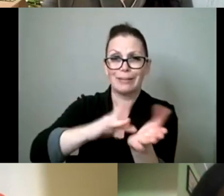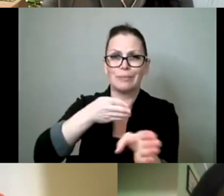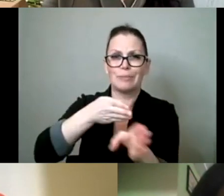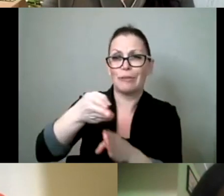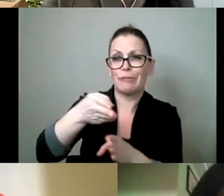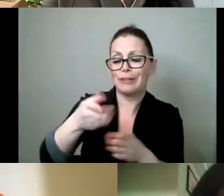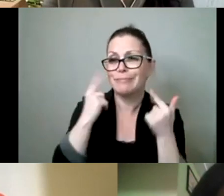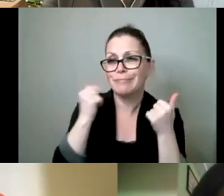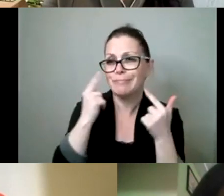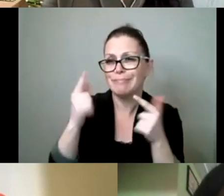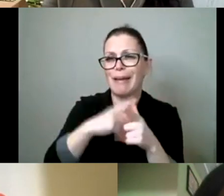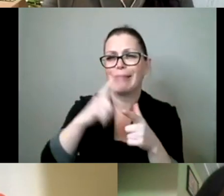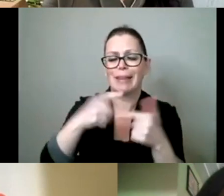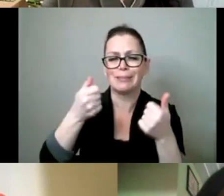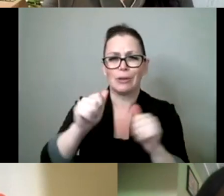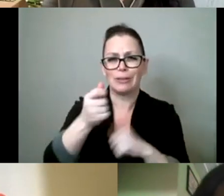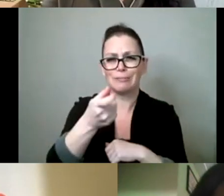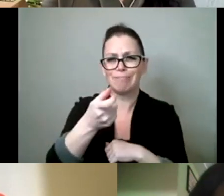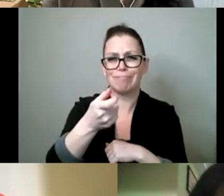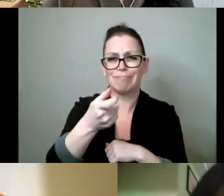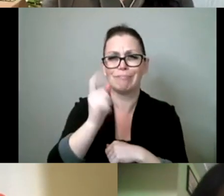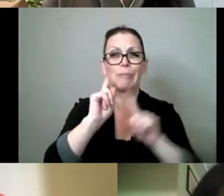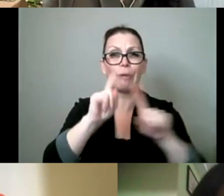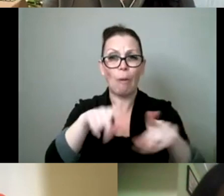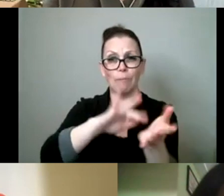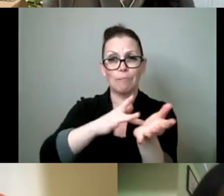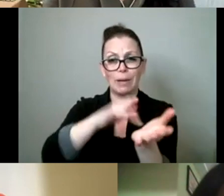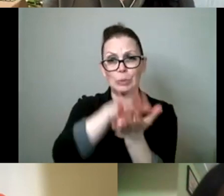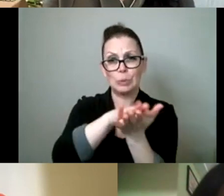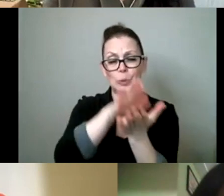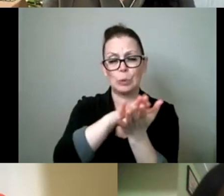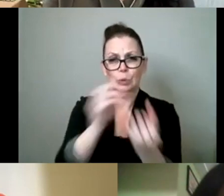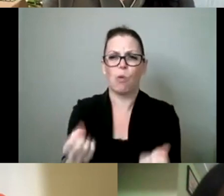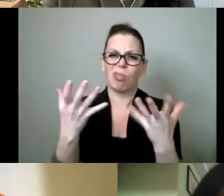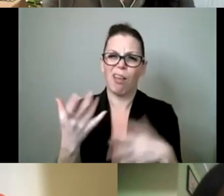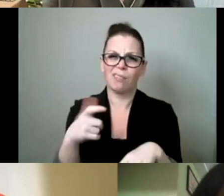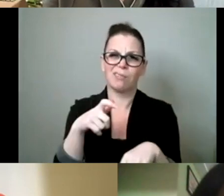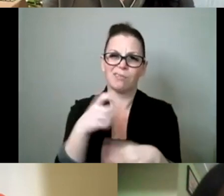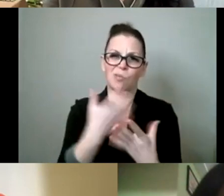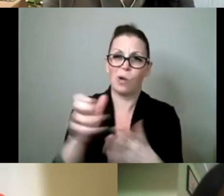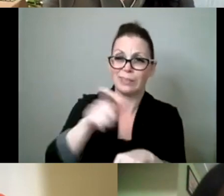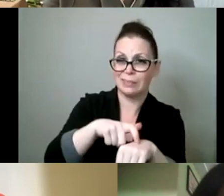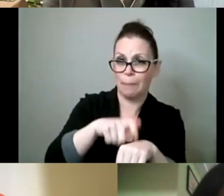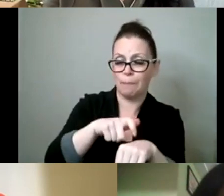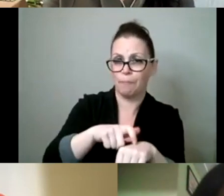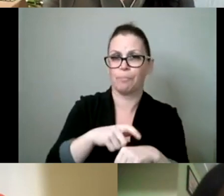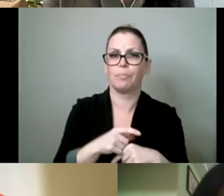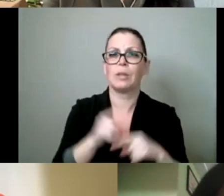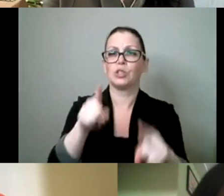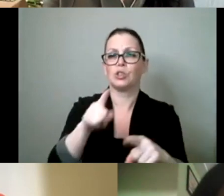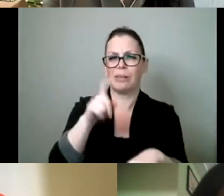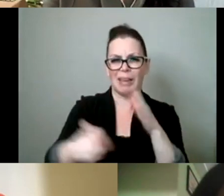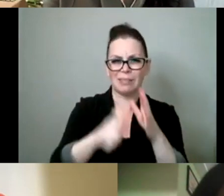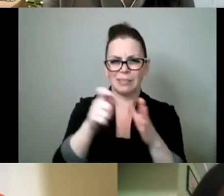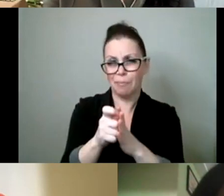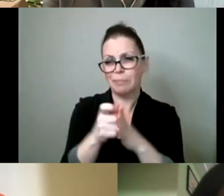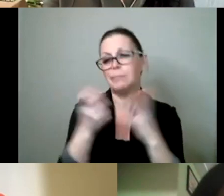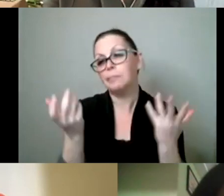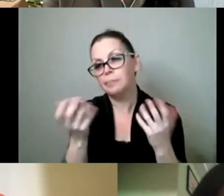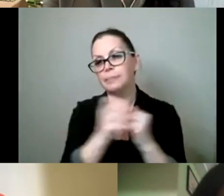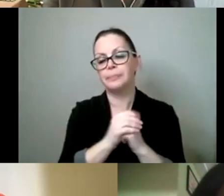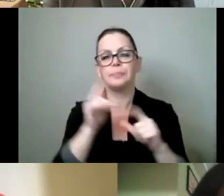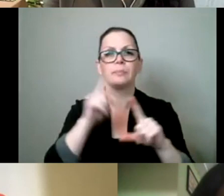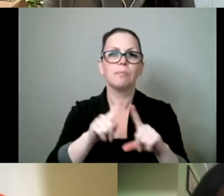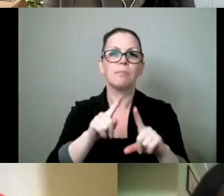and then try to go to medical school. So it was a lot of time wasted at that part, but it